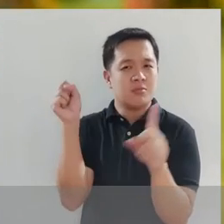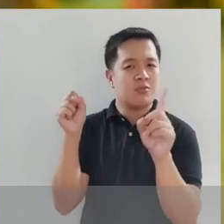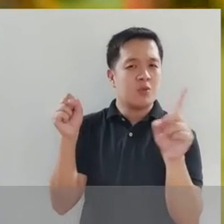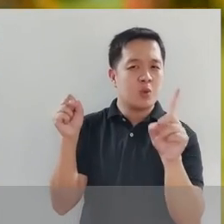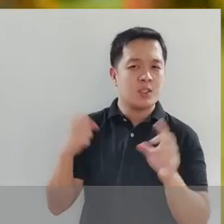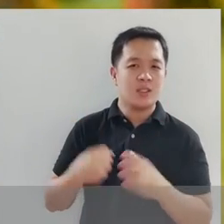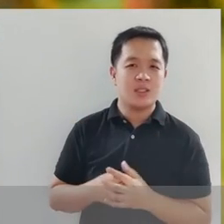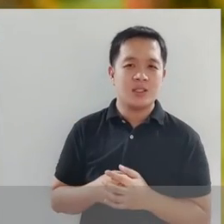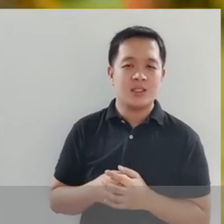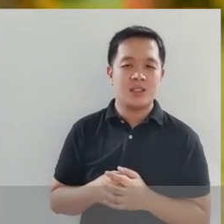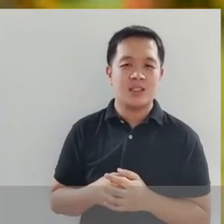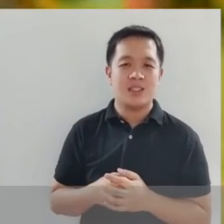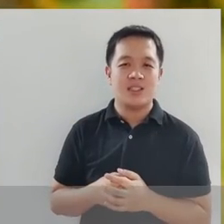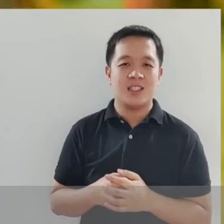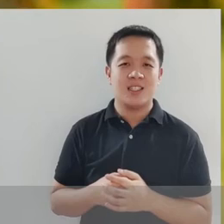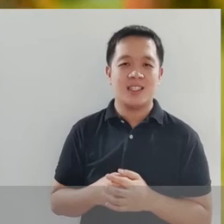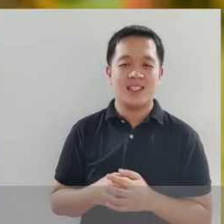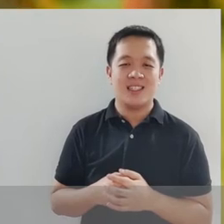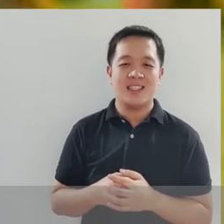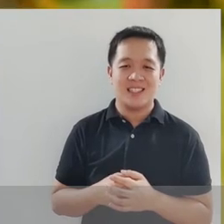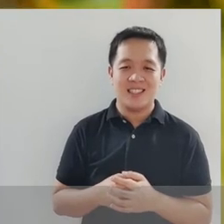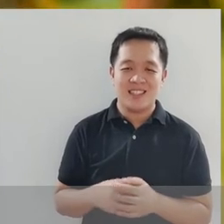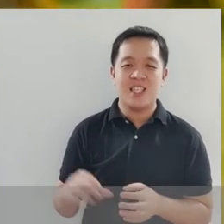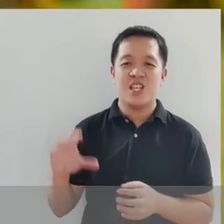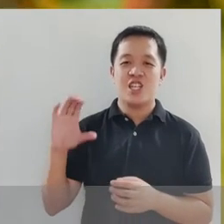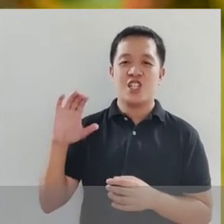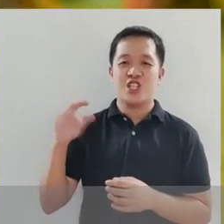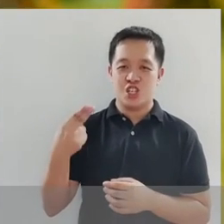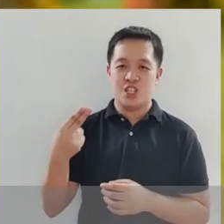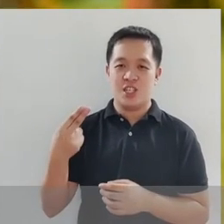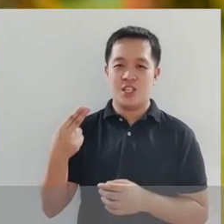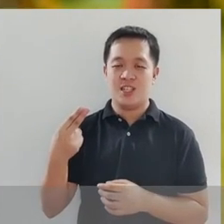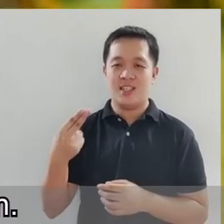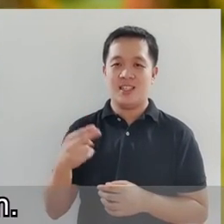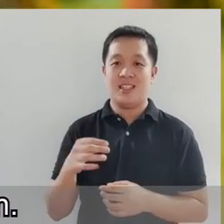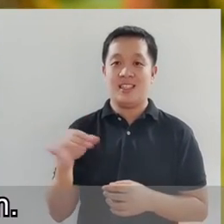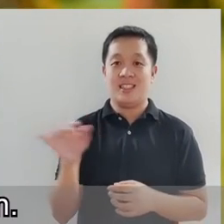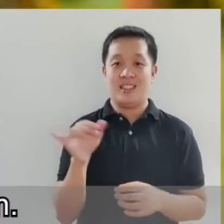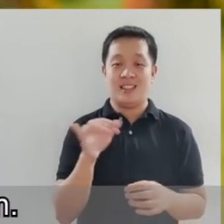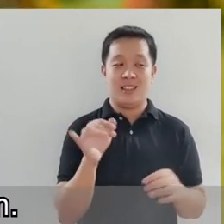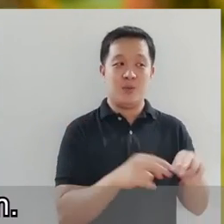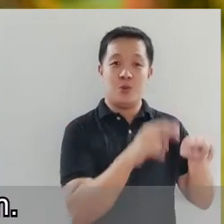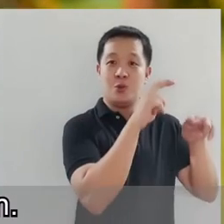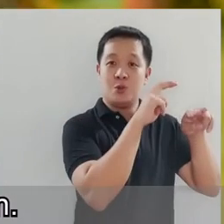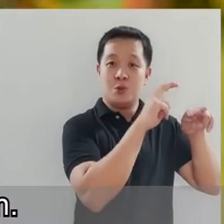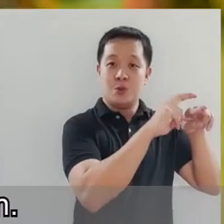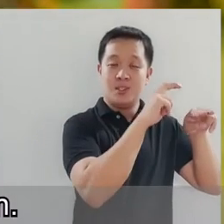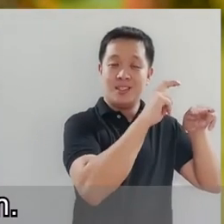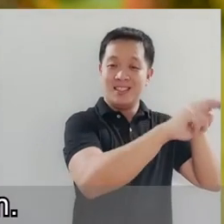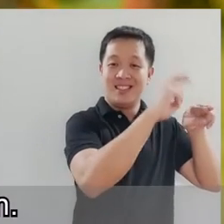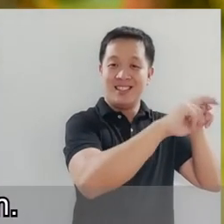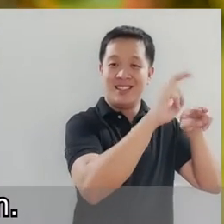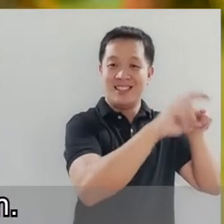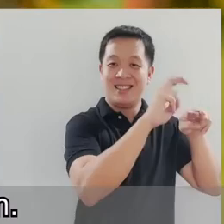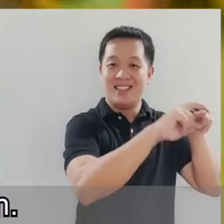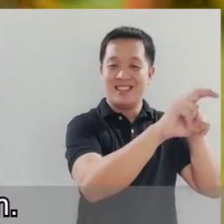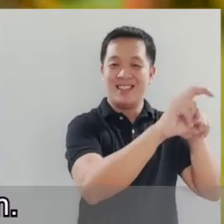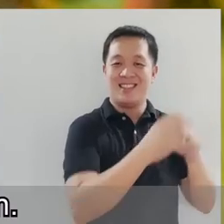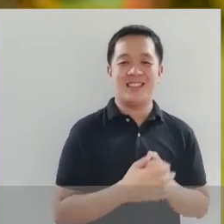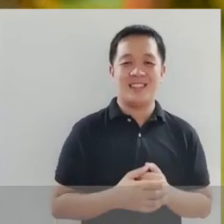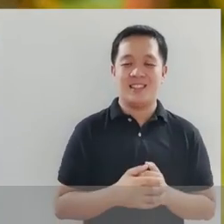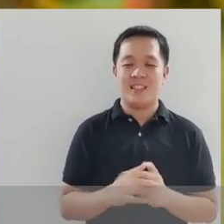sound like what? They sound like ch, like the sound you hear from the choo-choo